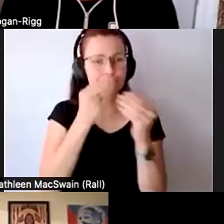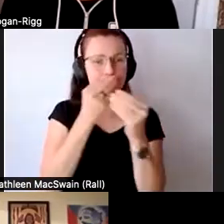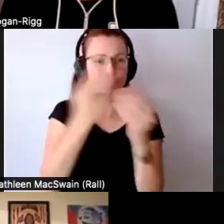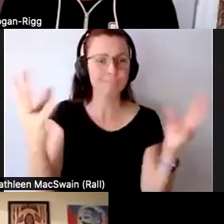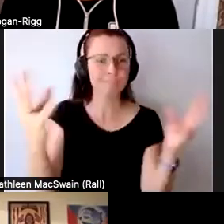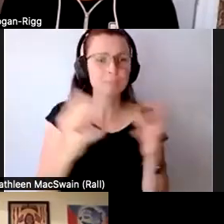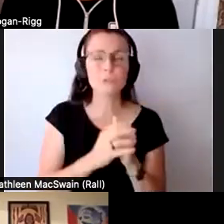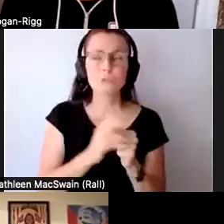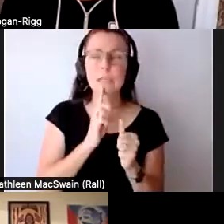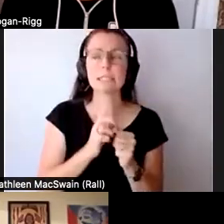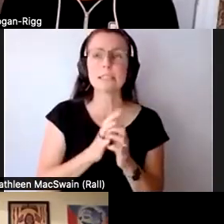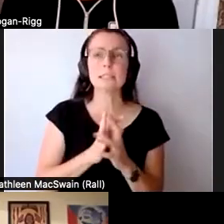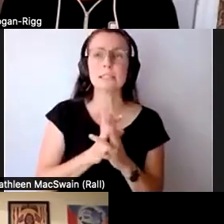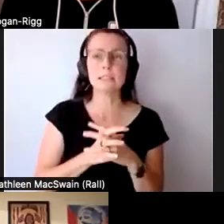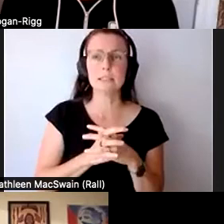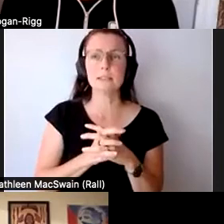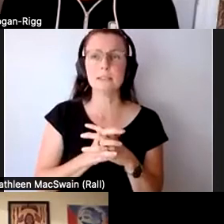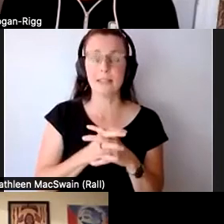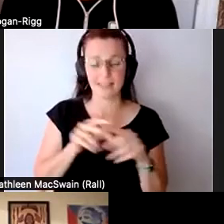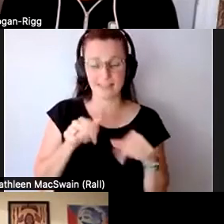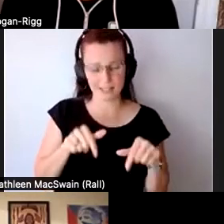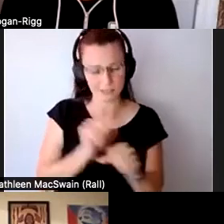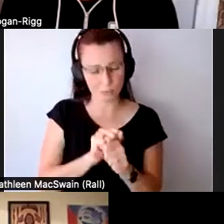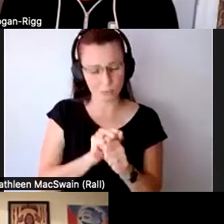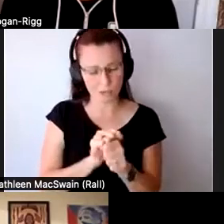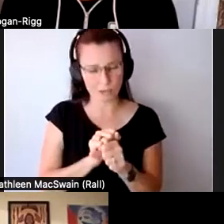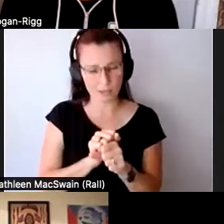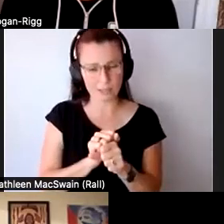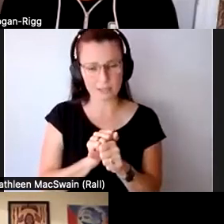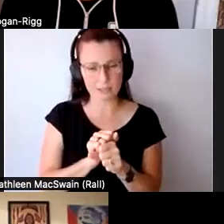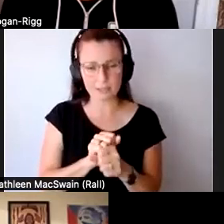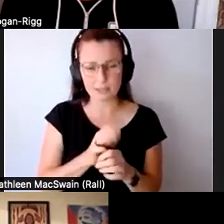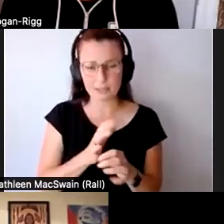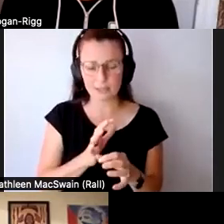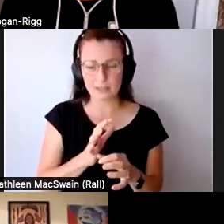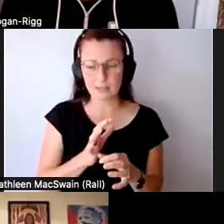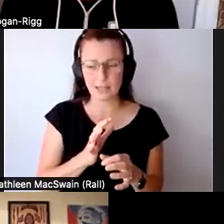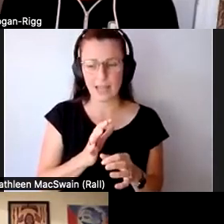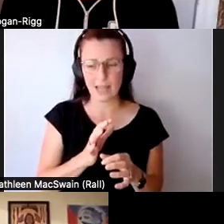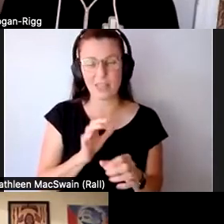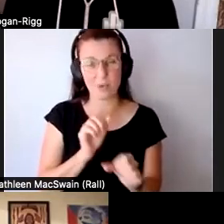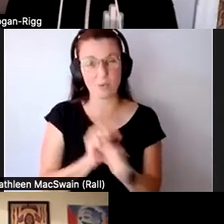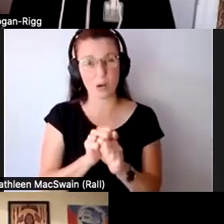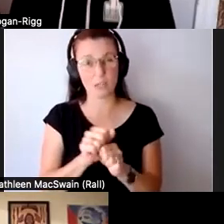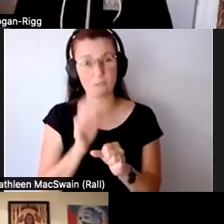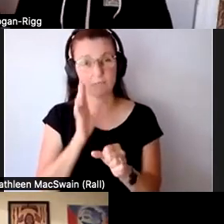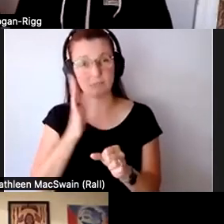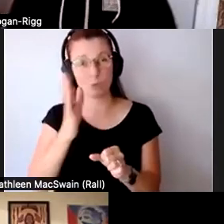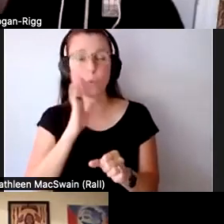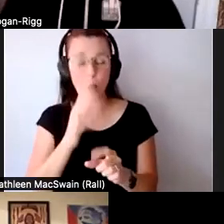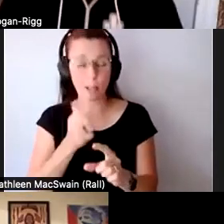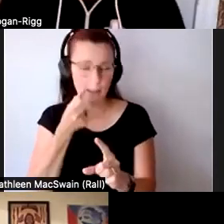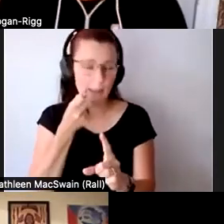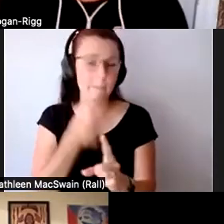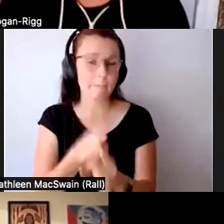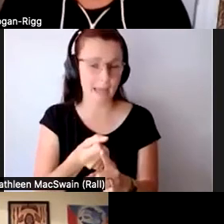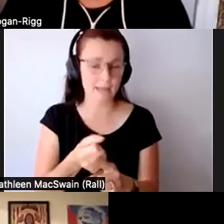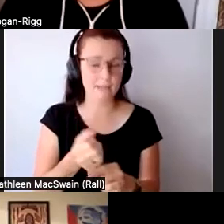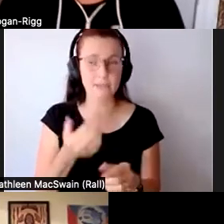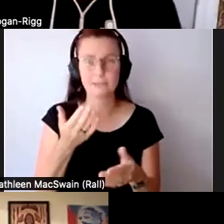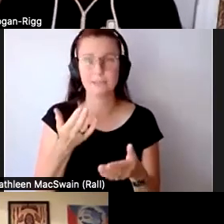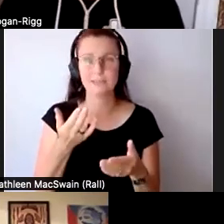The work we're doing and you guys get to do will have an impact, and many, many impacts that you might not think